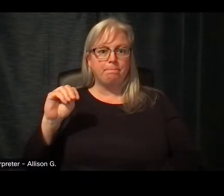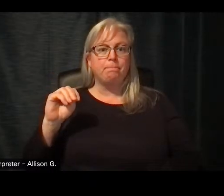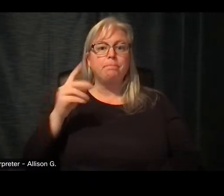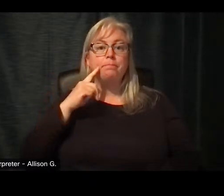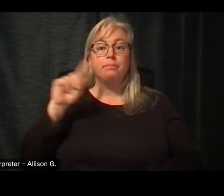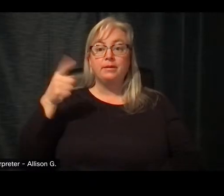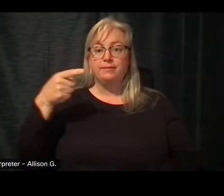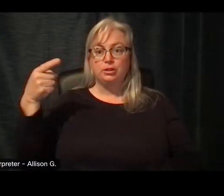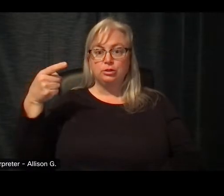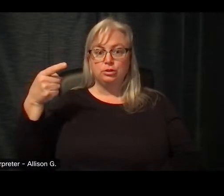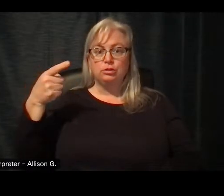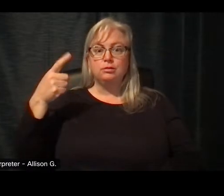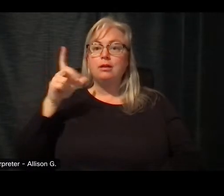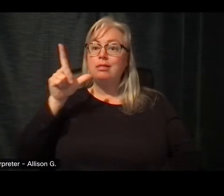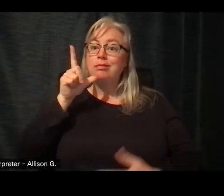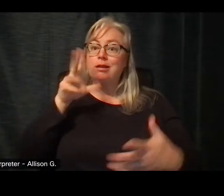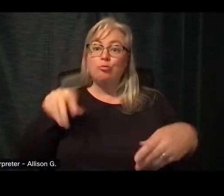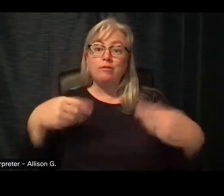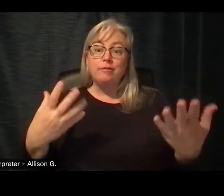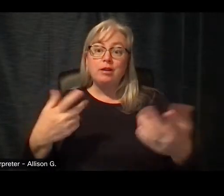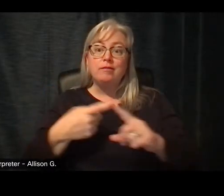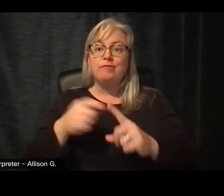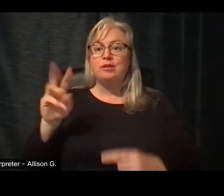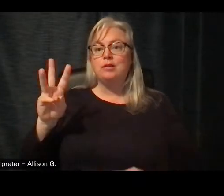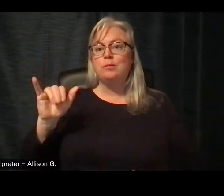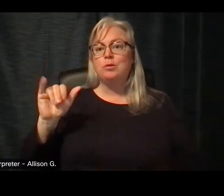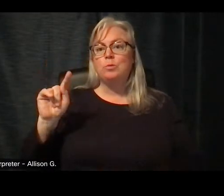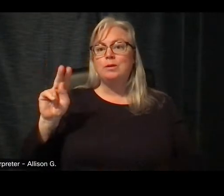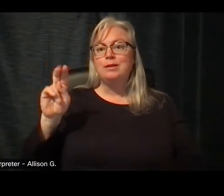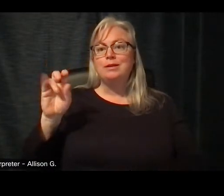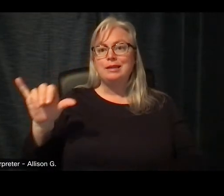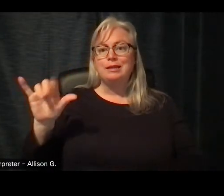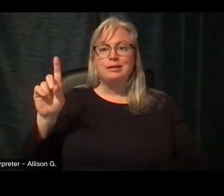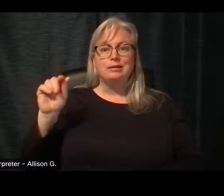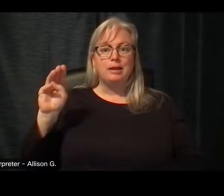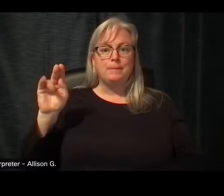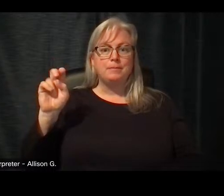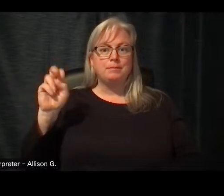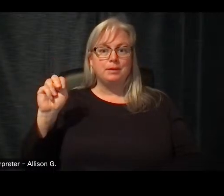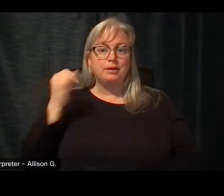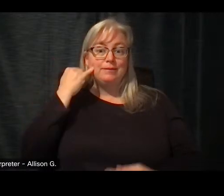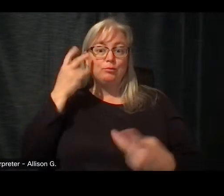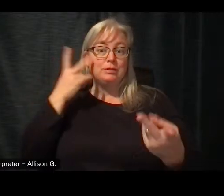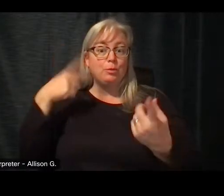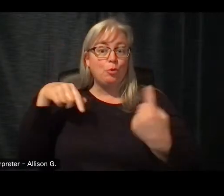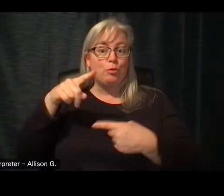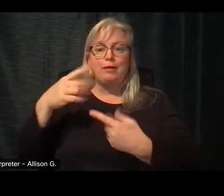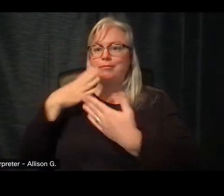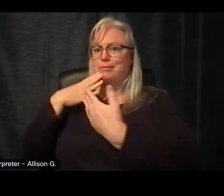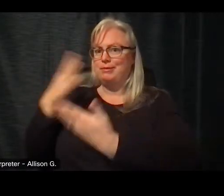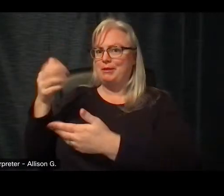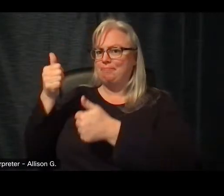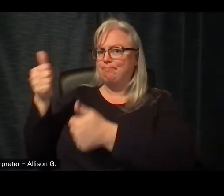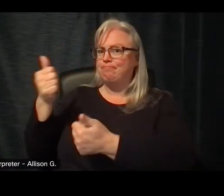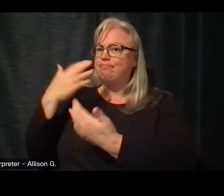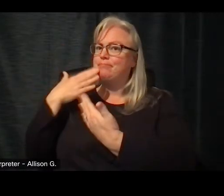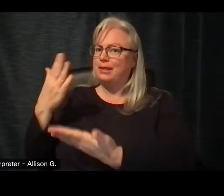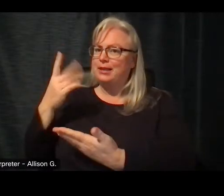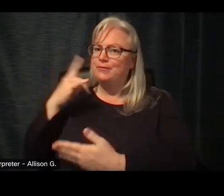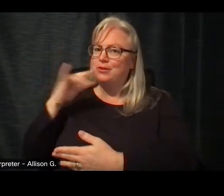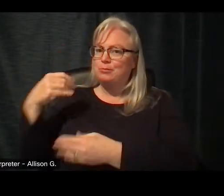First off, the lunches were provided by Whitney Dameron, so if you see him around, please give him a thank you for it. We do appreciate him doing